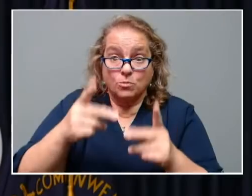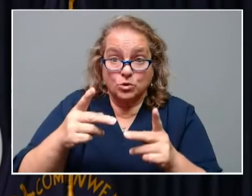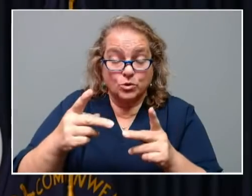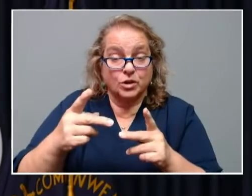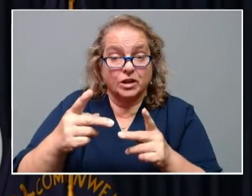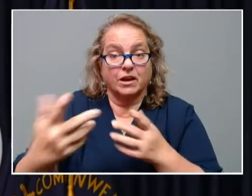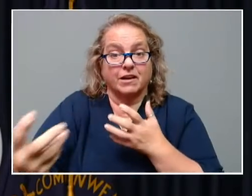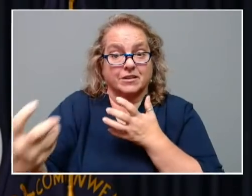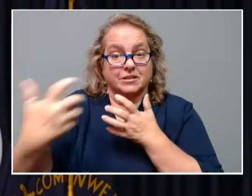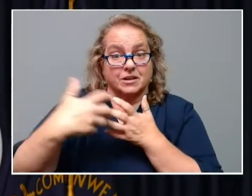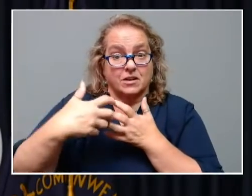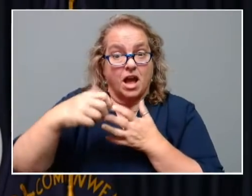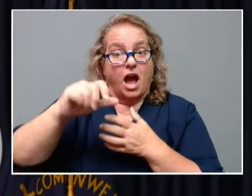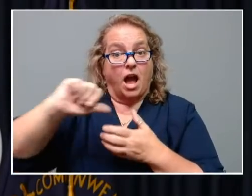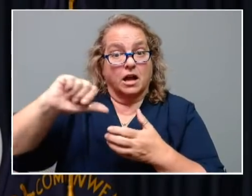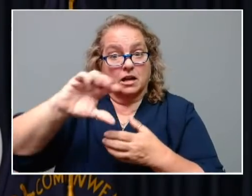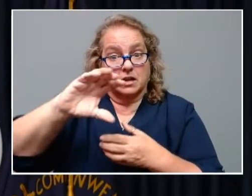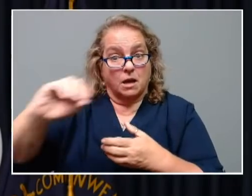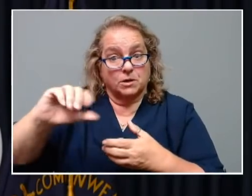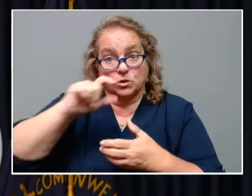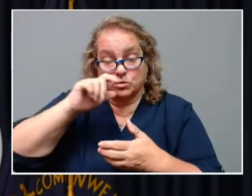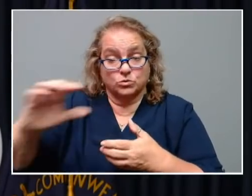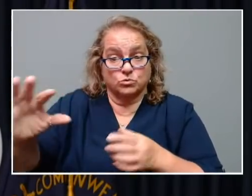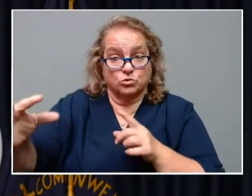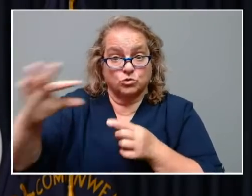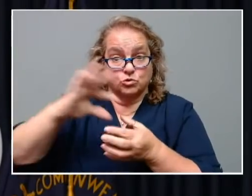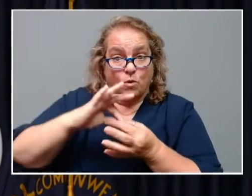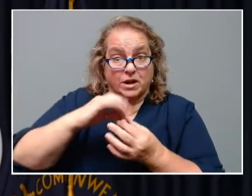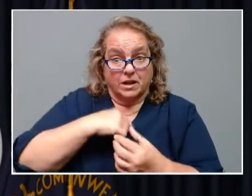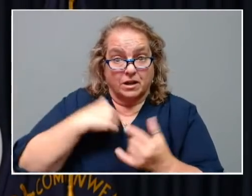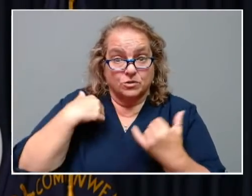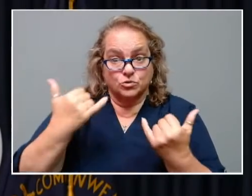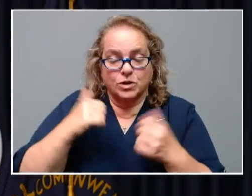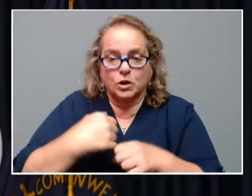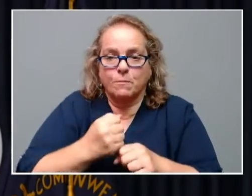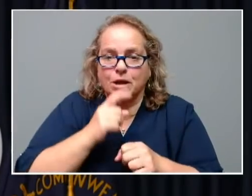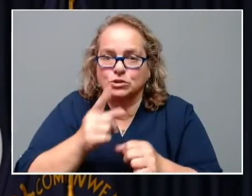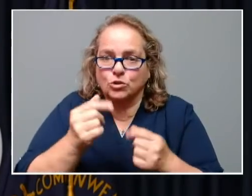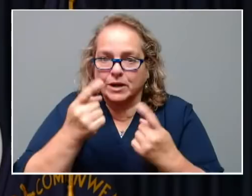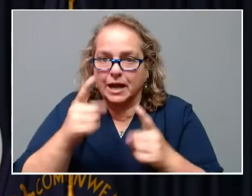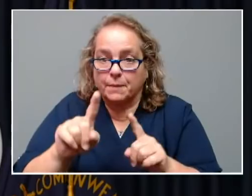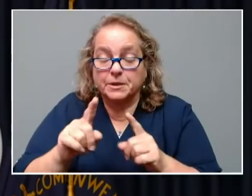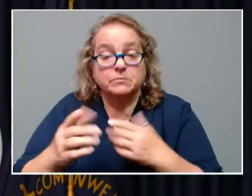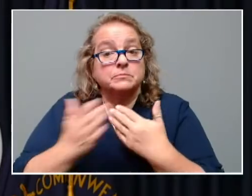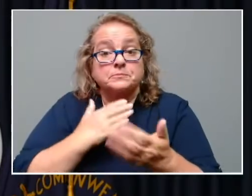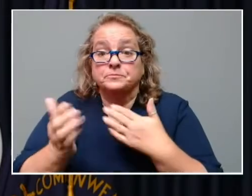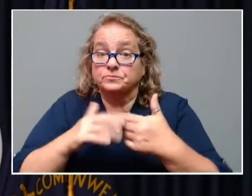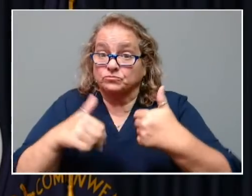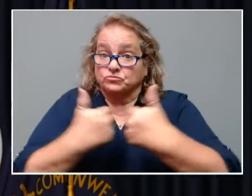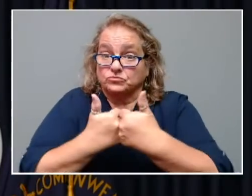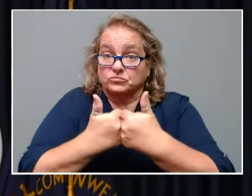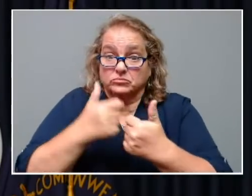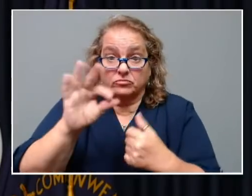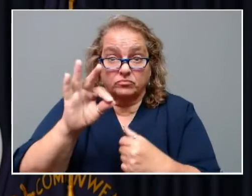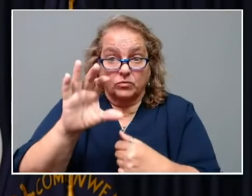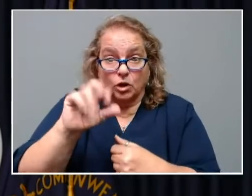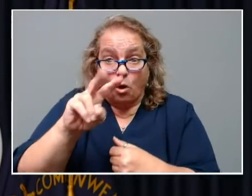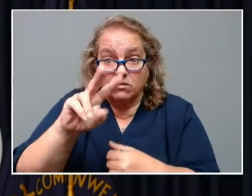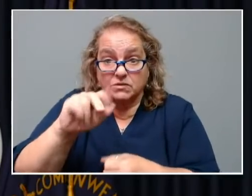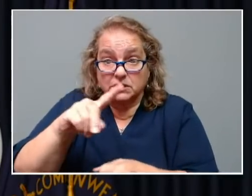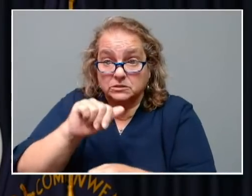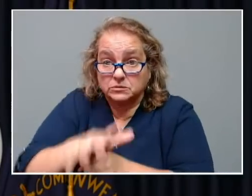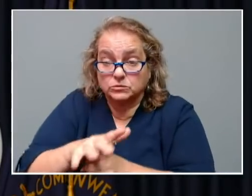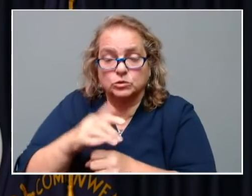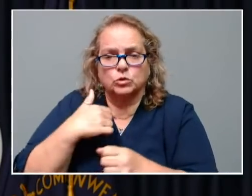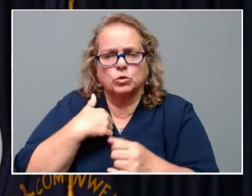of the companies that is helping to make that happen. Despite the challenges posed by COVID, we continue to see amazing